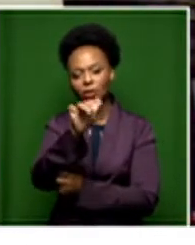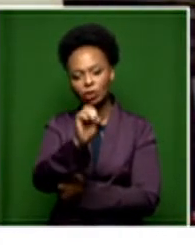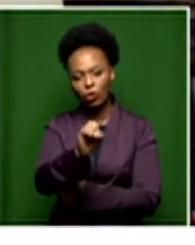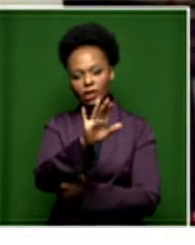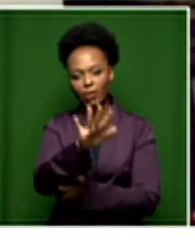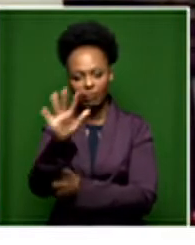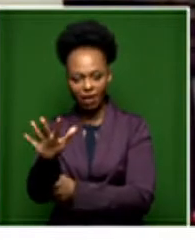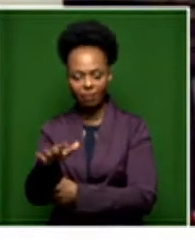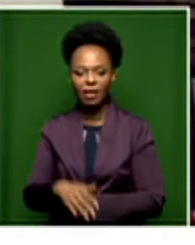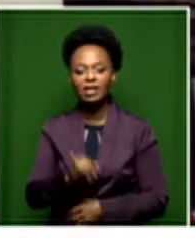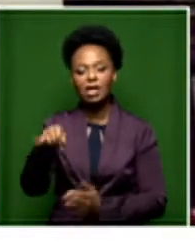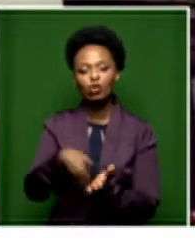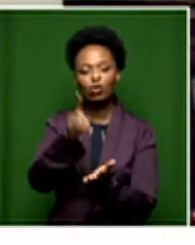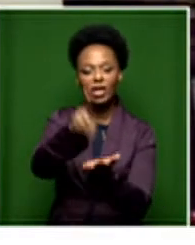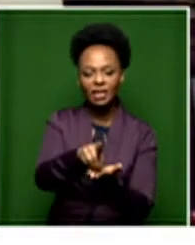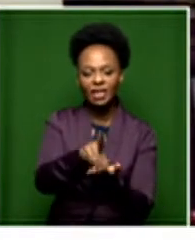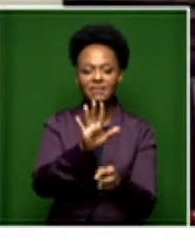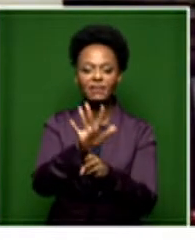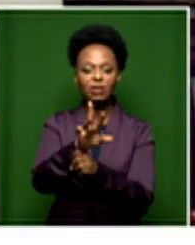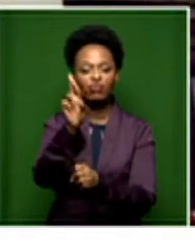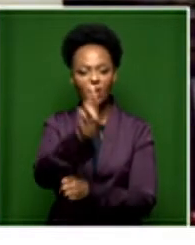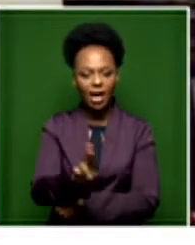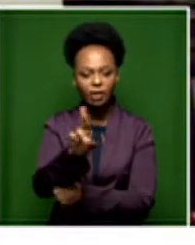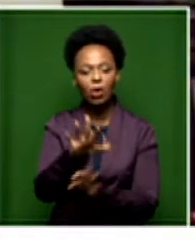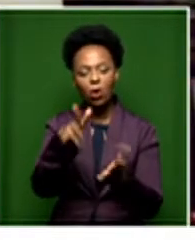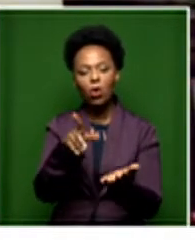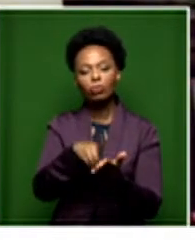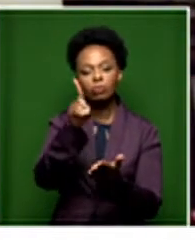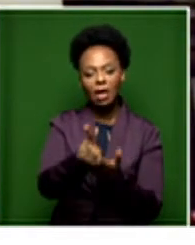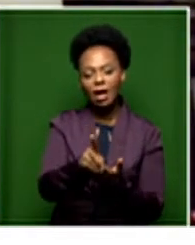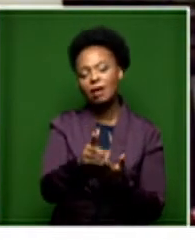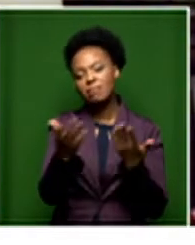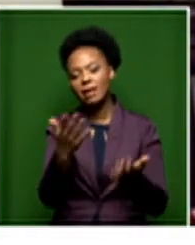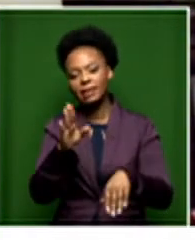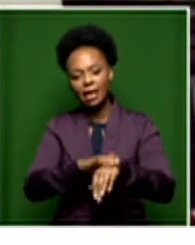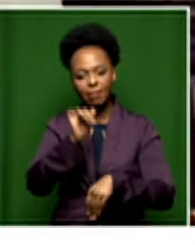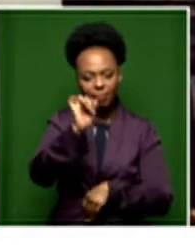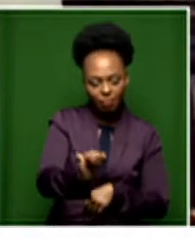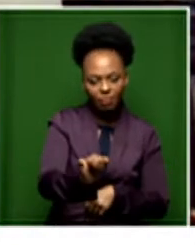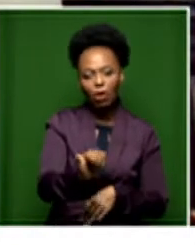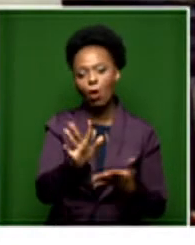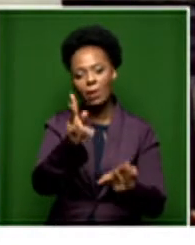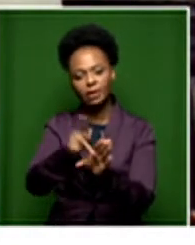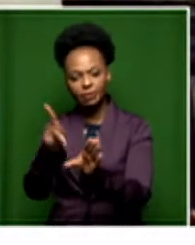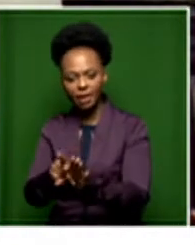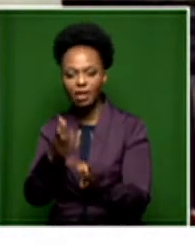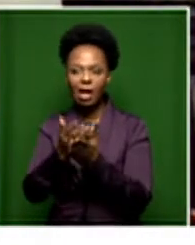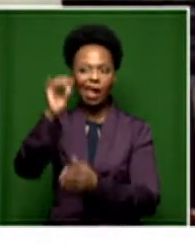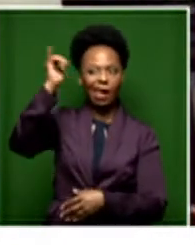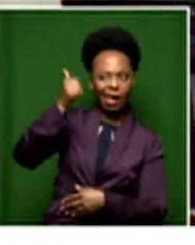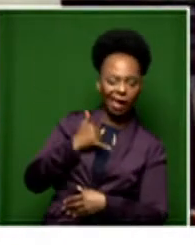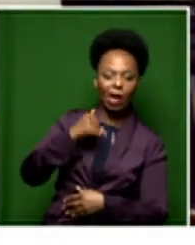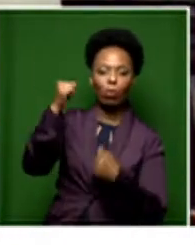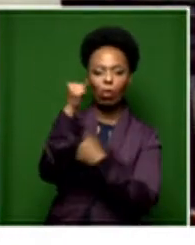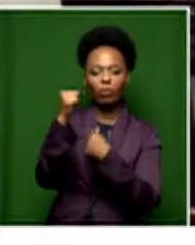39055. That is a donation of just 15 Rand. Or if you really want to donate in kind and in your time, you can literally call our warehouse in